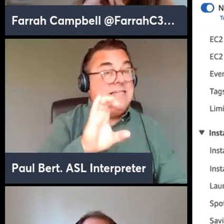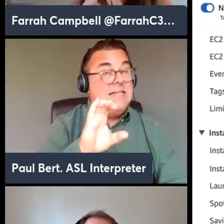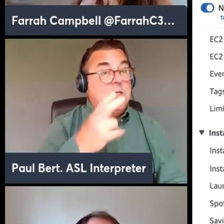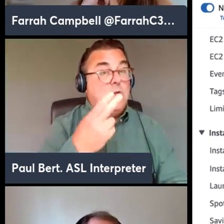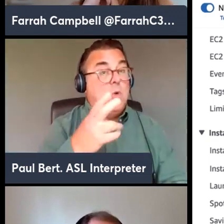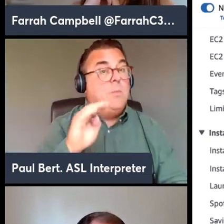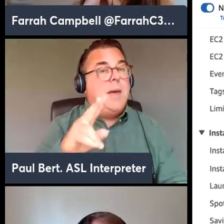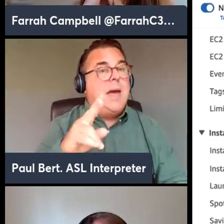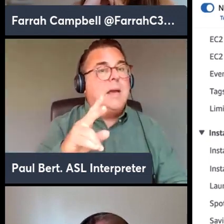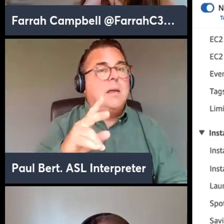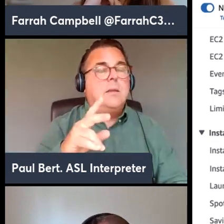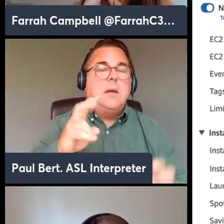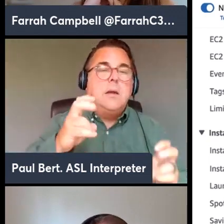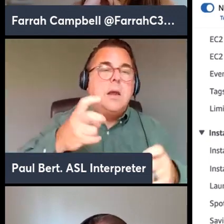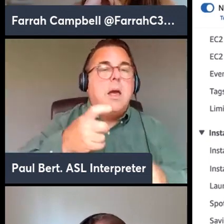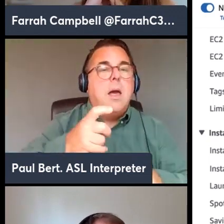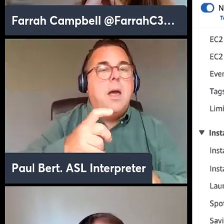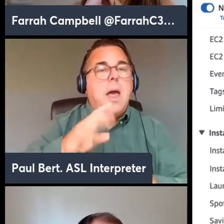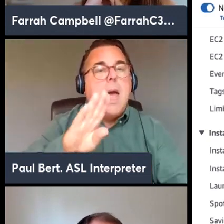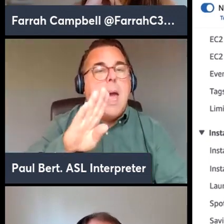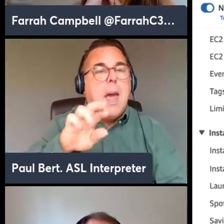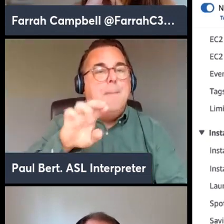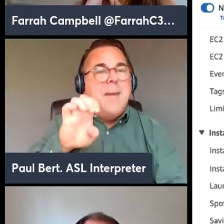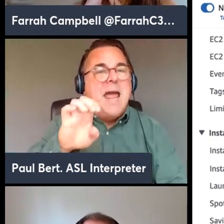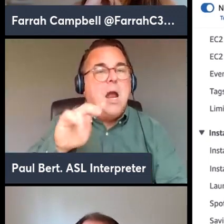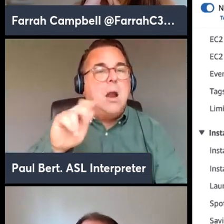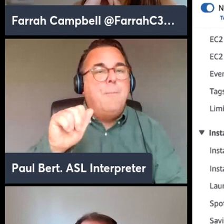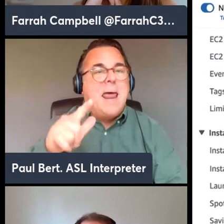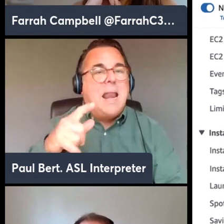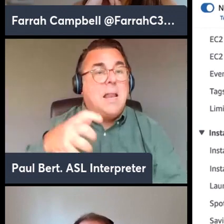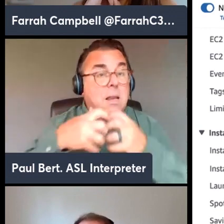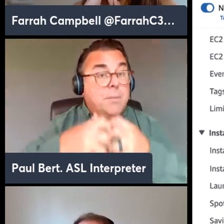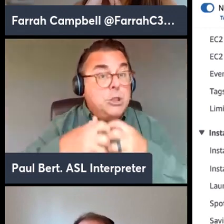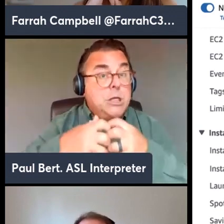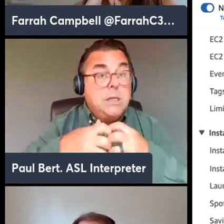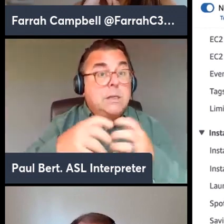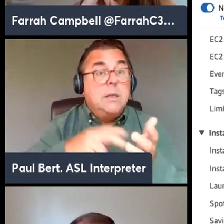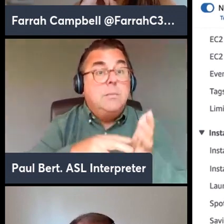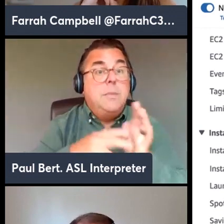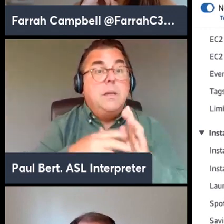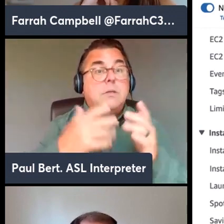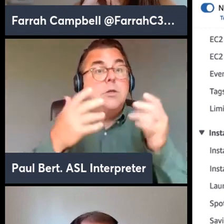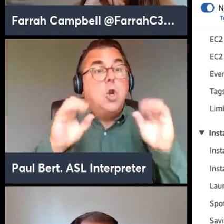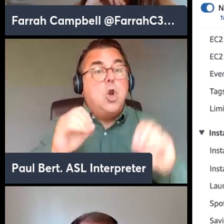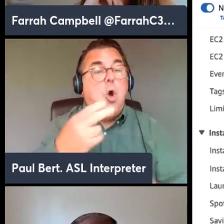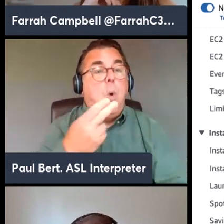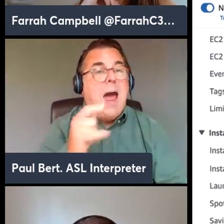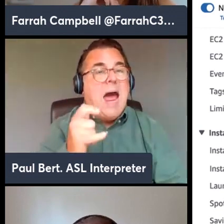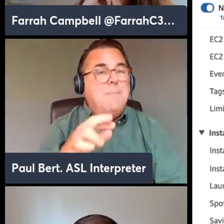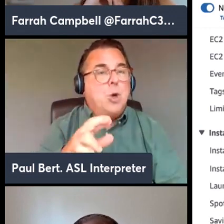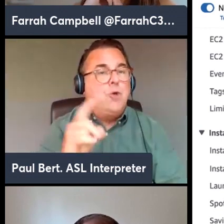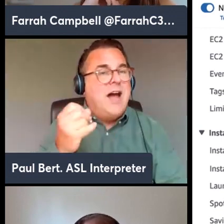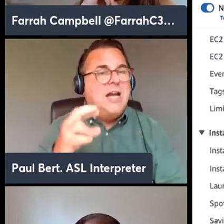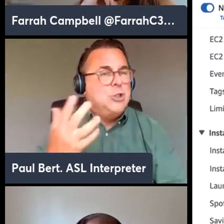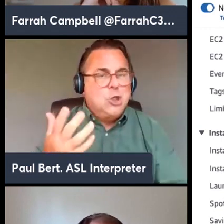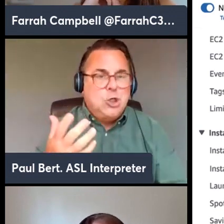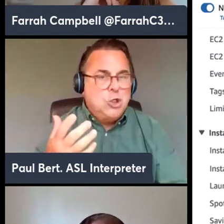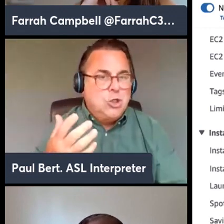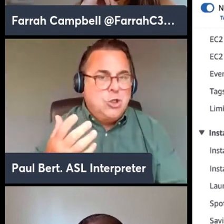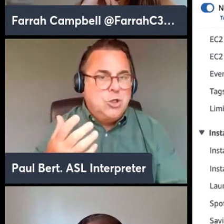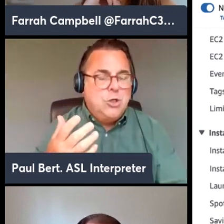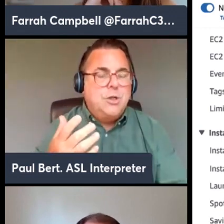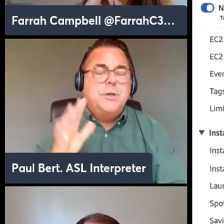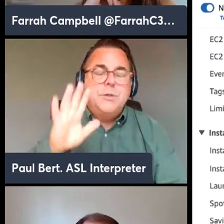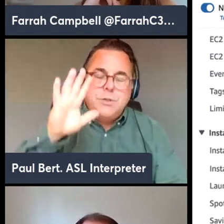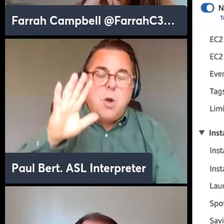are bare metal machines, and what this means is that there's no hypervisor involved. So what we're actually doing, and